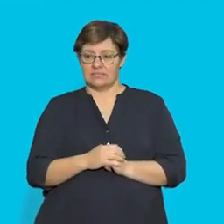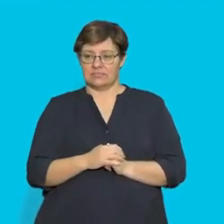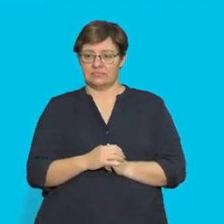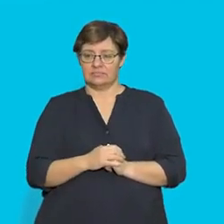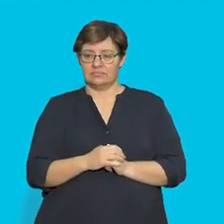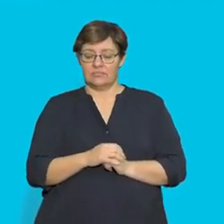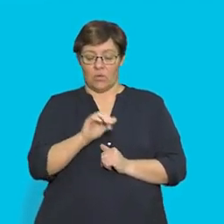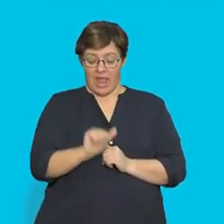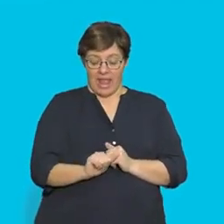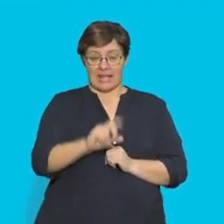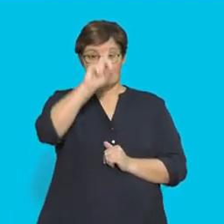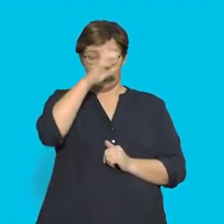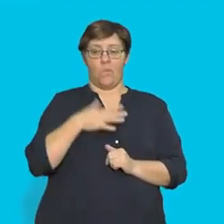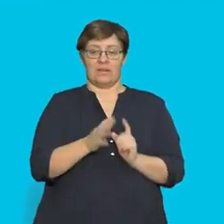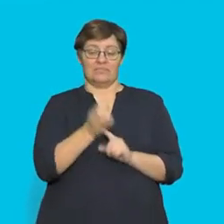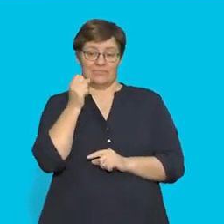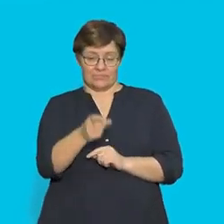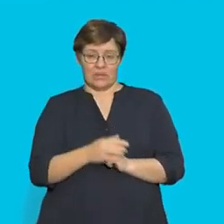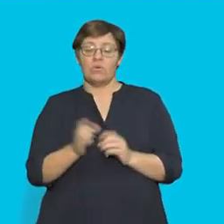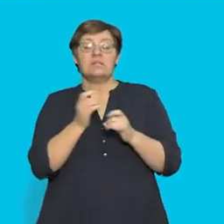AD. So we're going to start off,